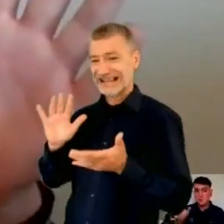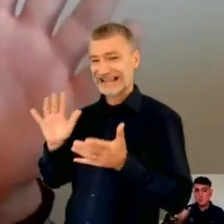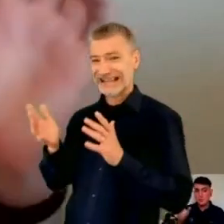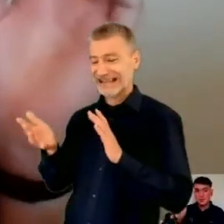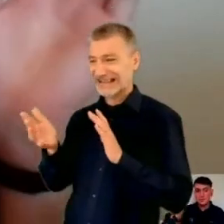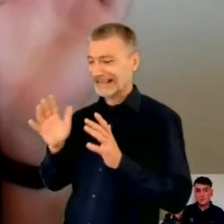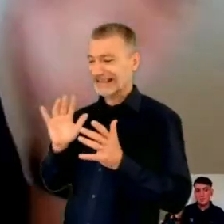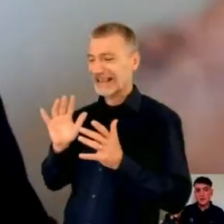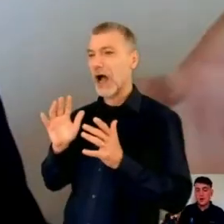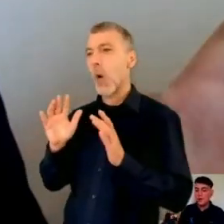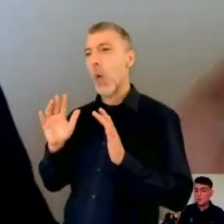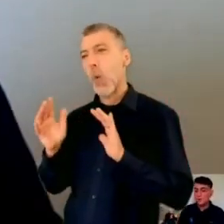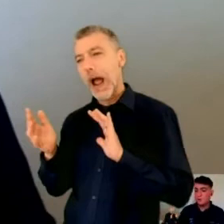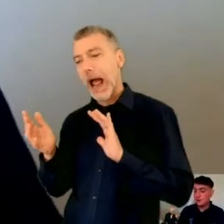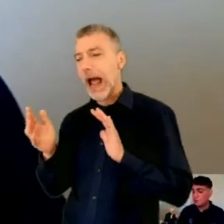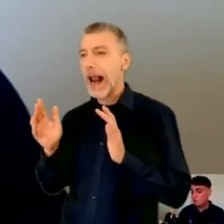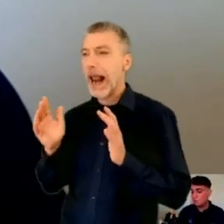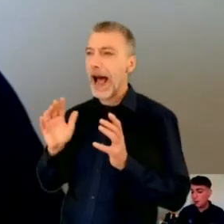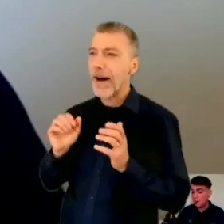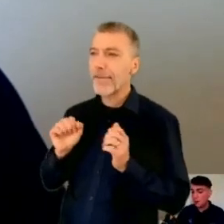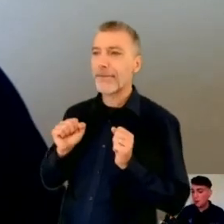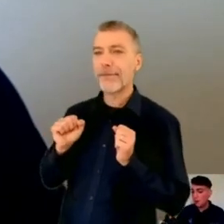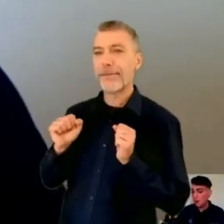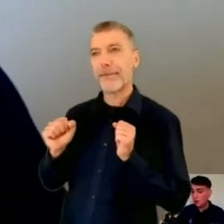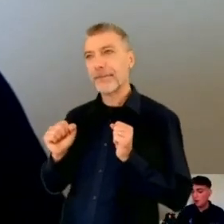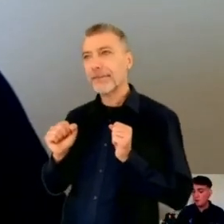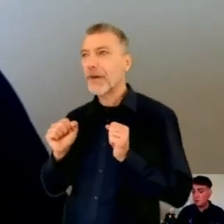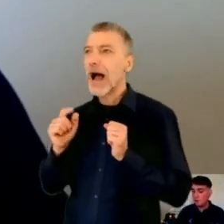the company is confidential, but